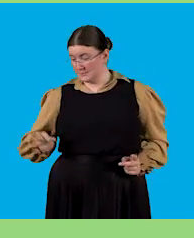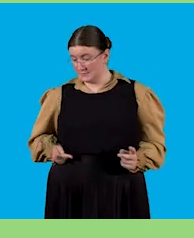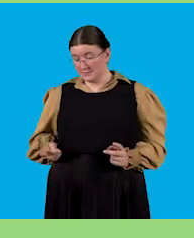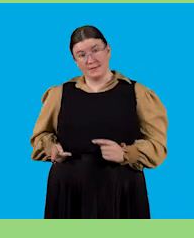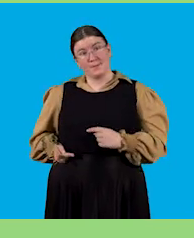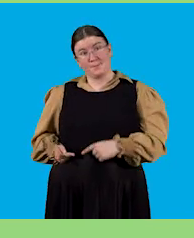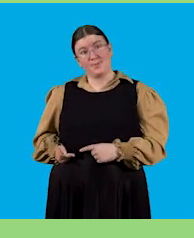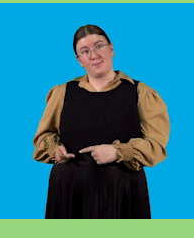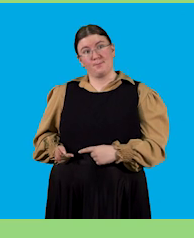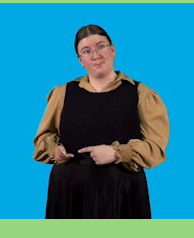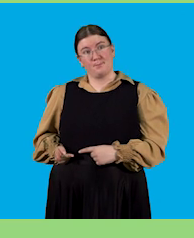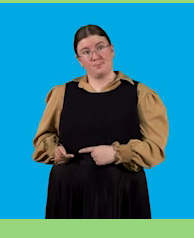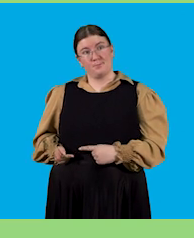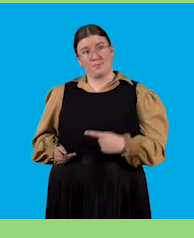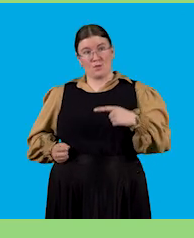the kidneys